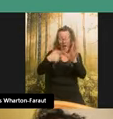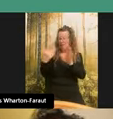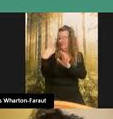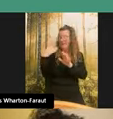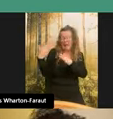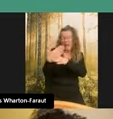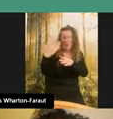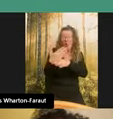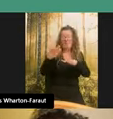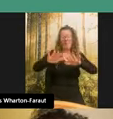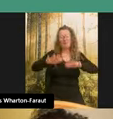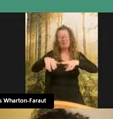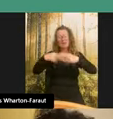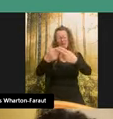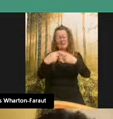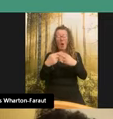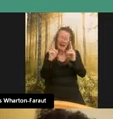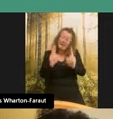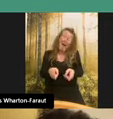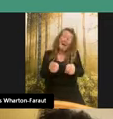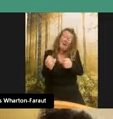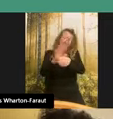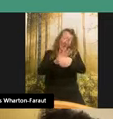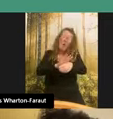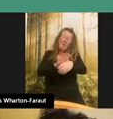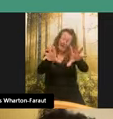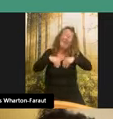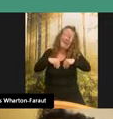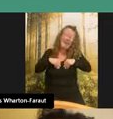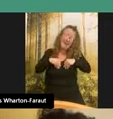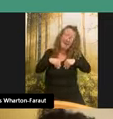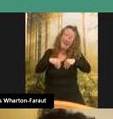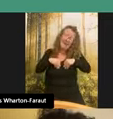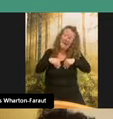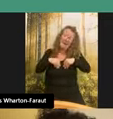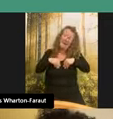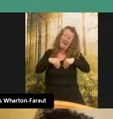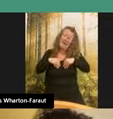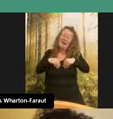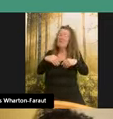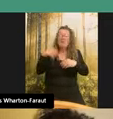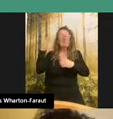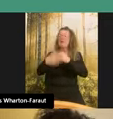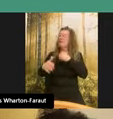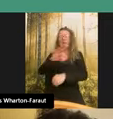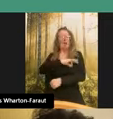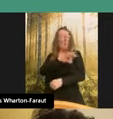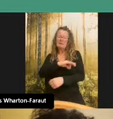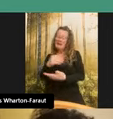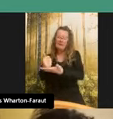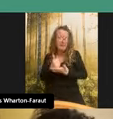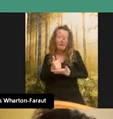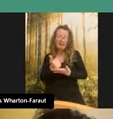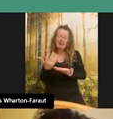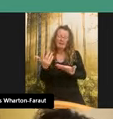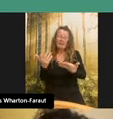worked for British Transport and died of COVID as a result, and her campaign, she has never been compensated, or no, there's never been